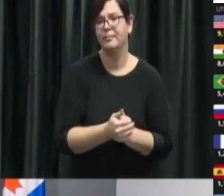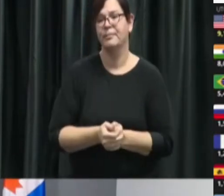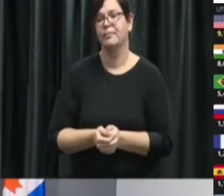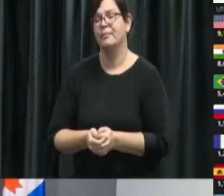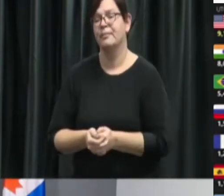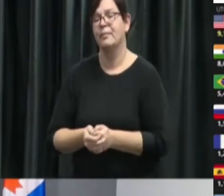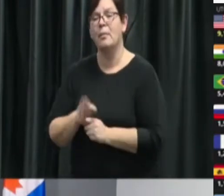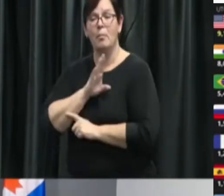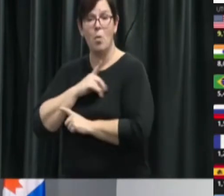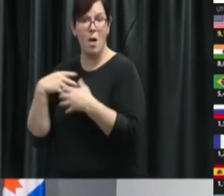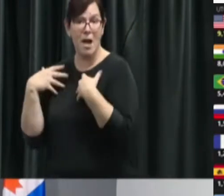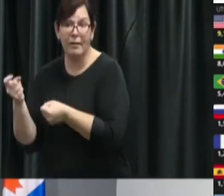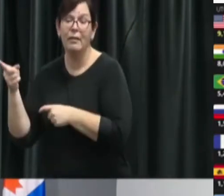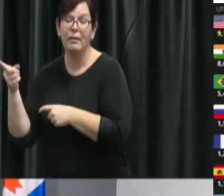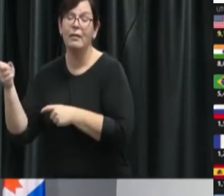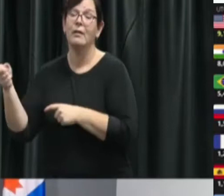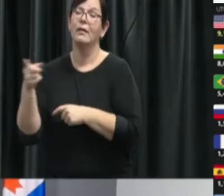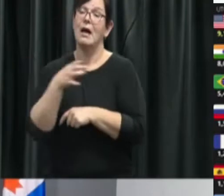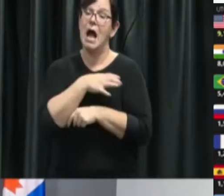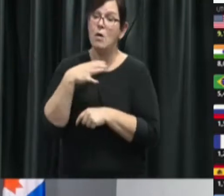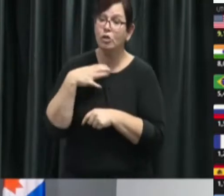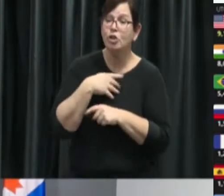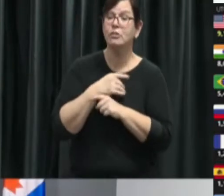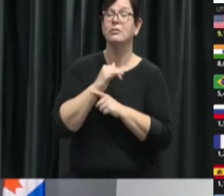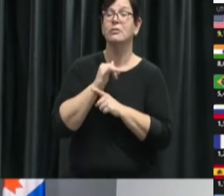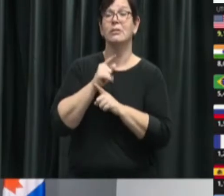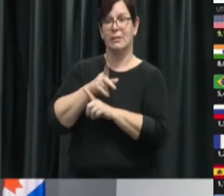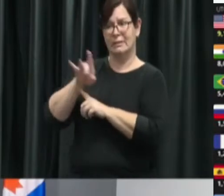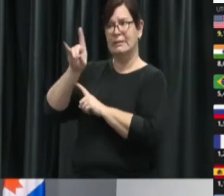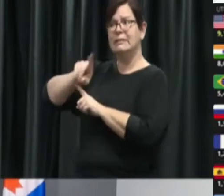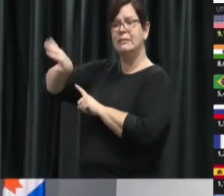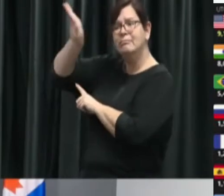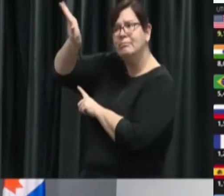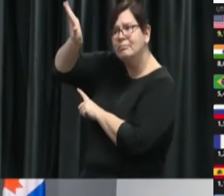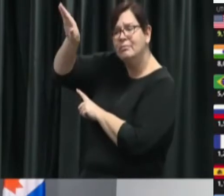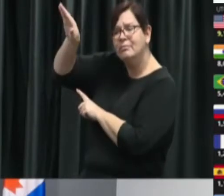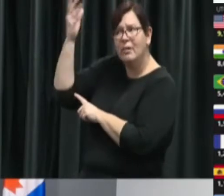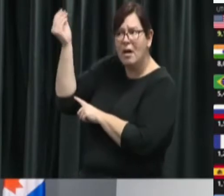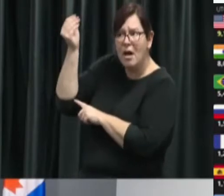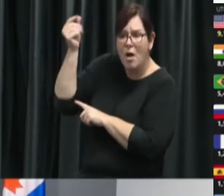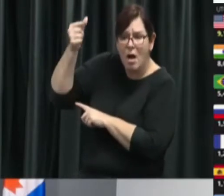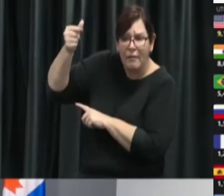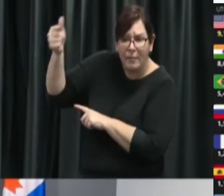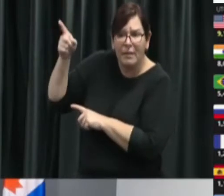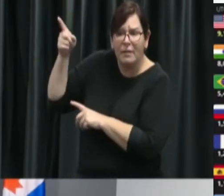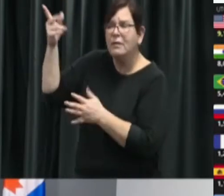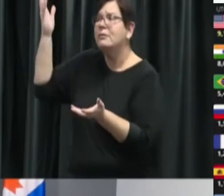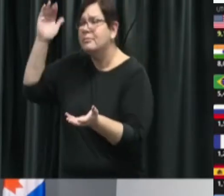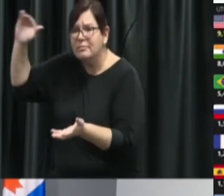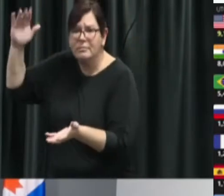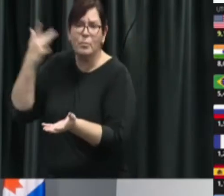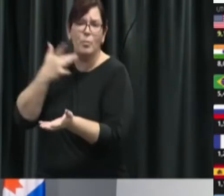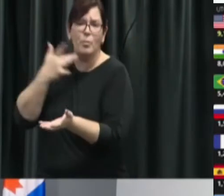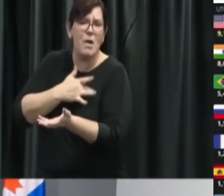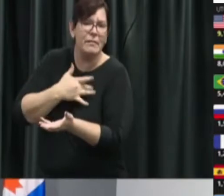on the province to increase the availability and accessibility of provincial testing in the Northwest.